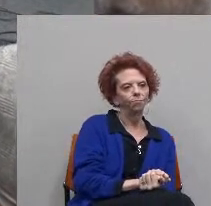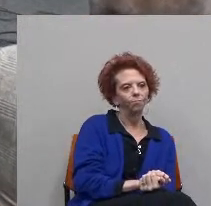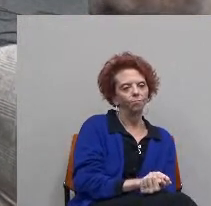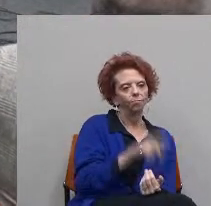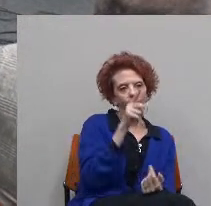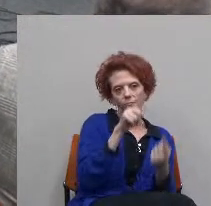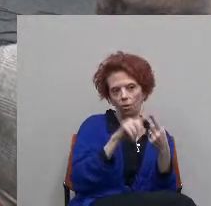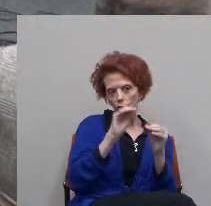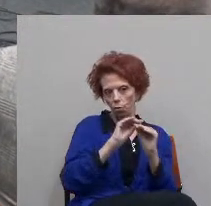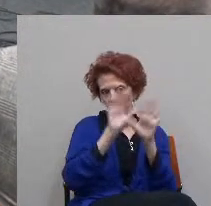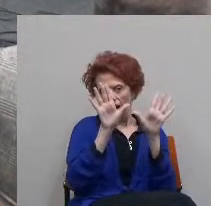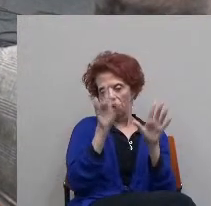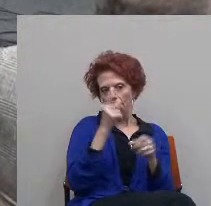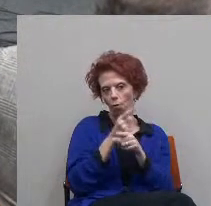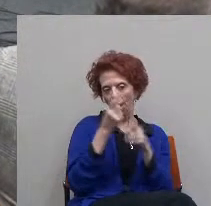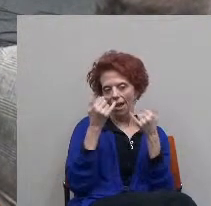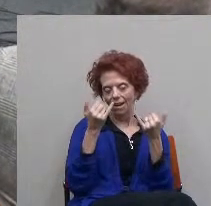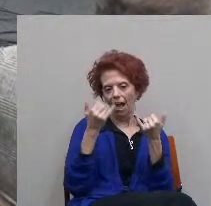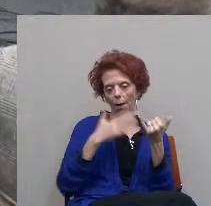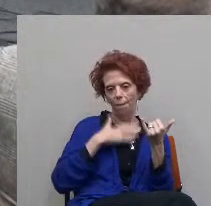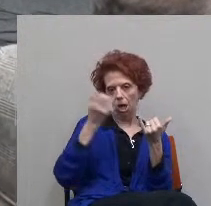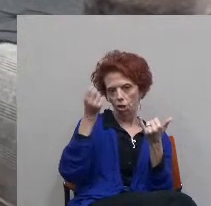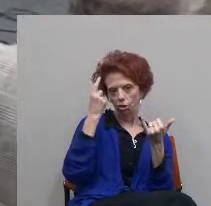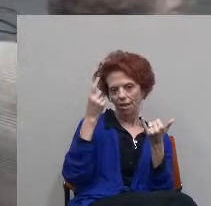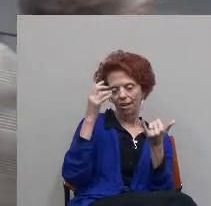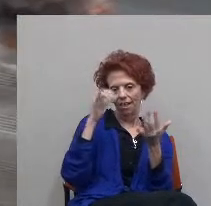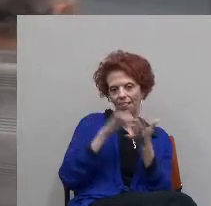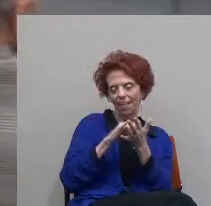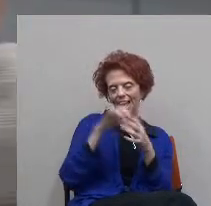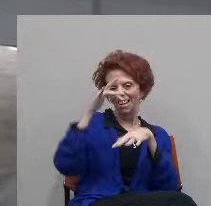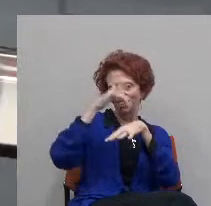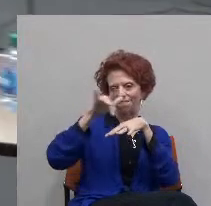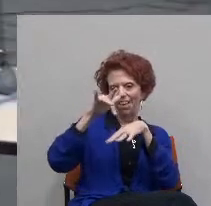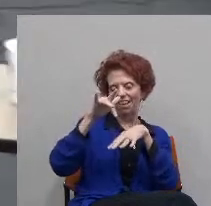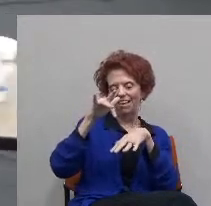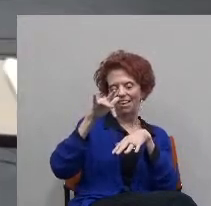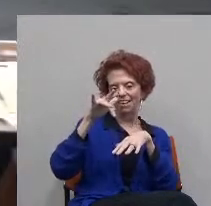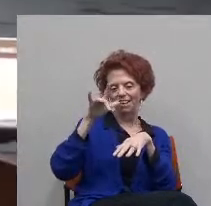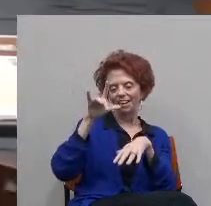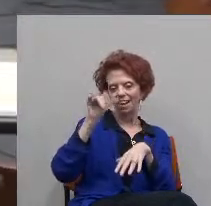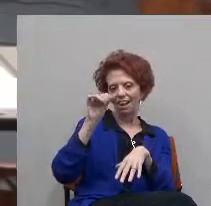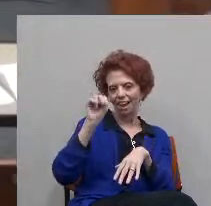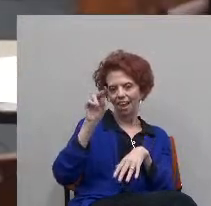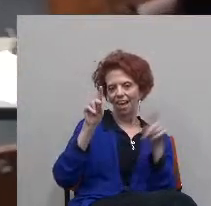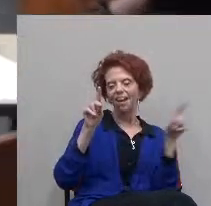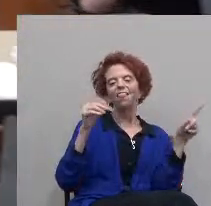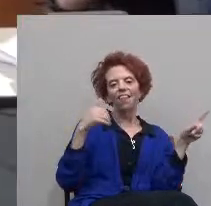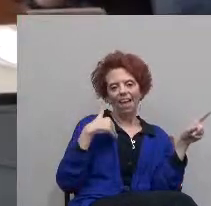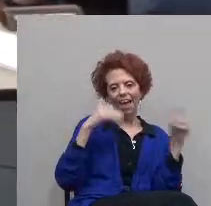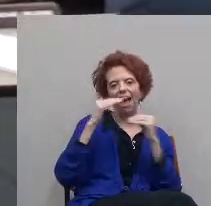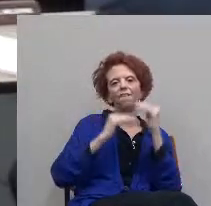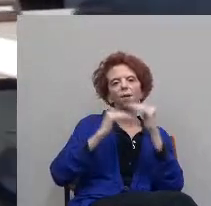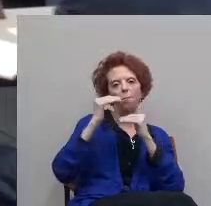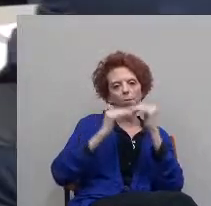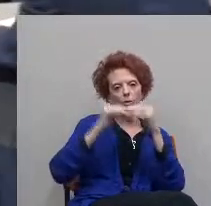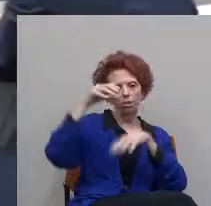Just to clarify, right now, my understanding is it's just a vacant, empty piece of land. correct? There is a building on it. That